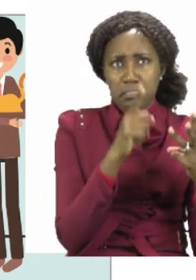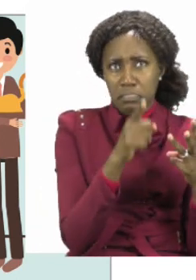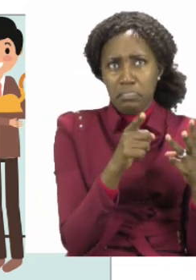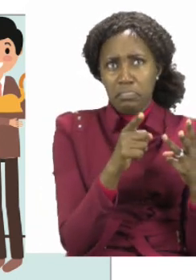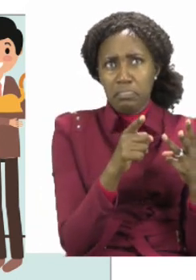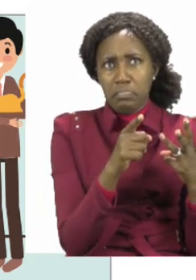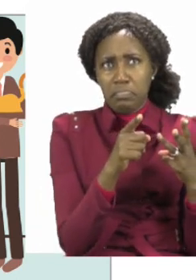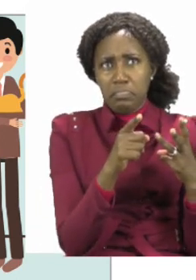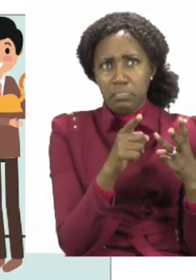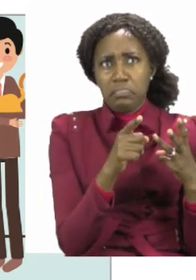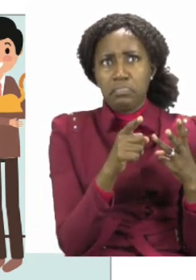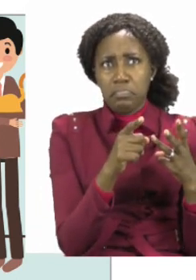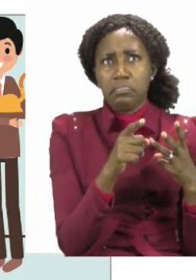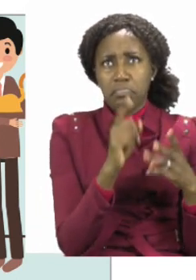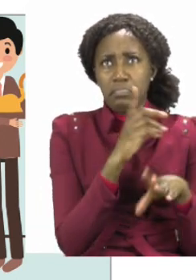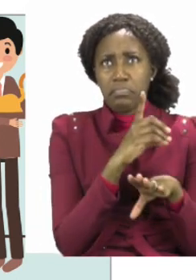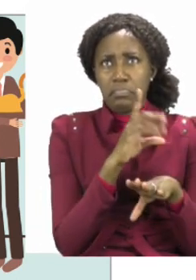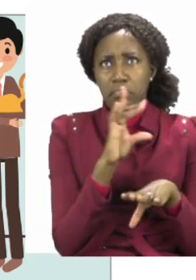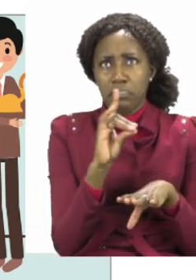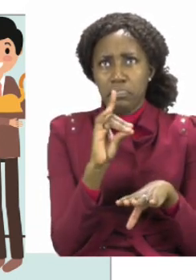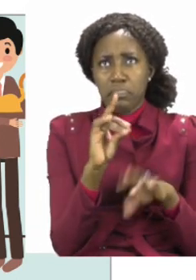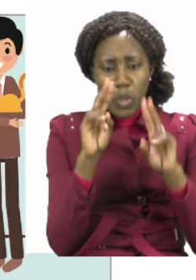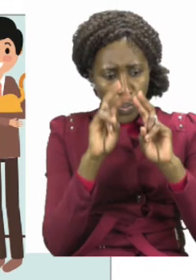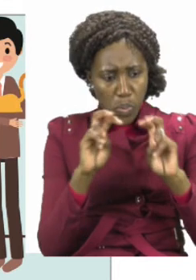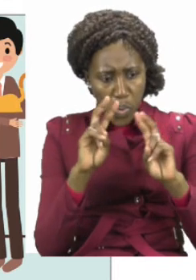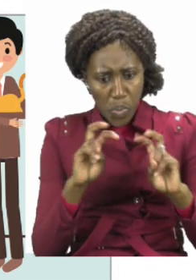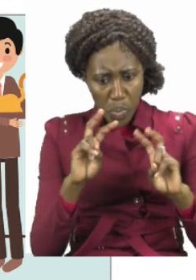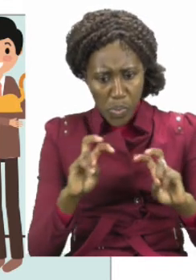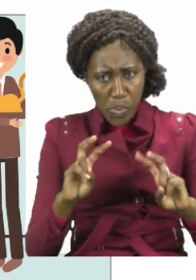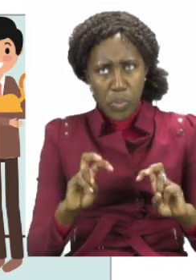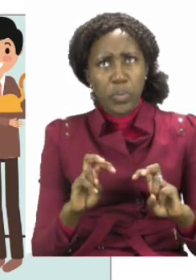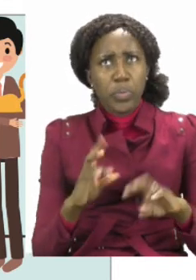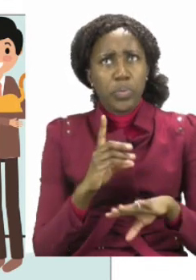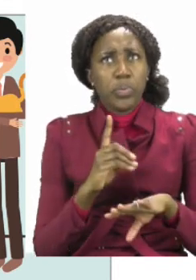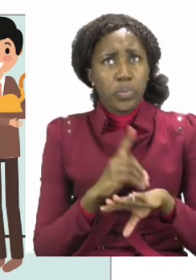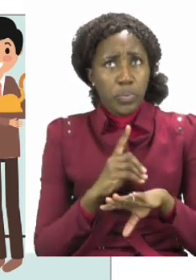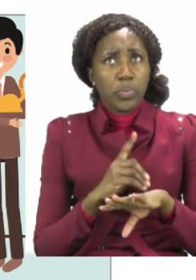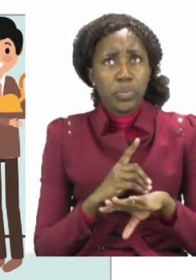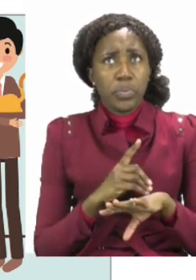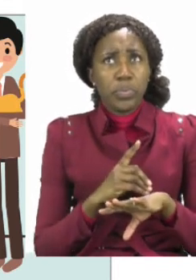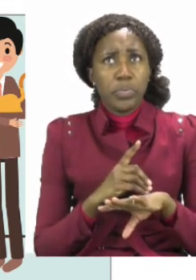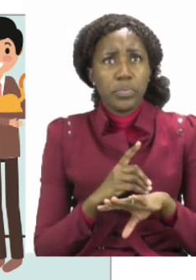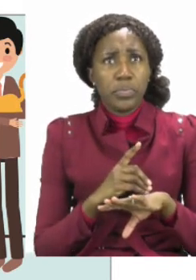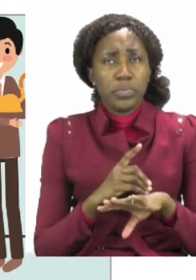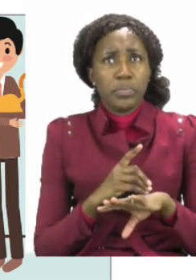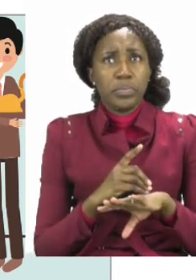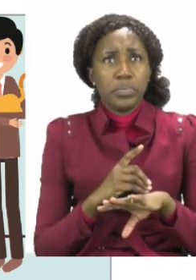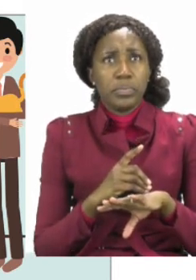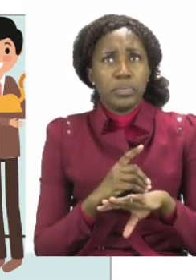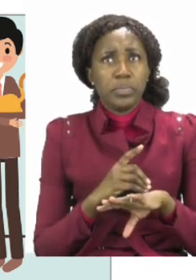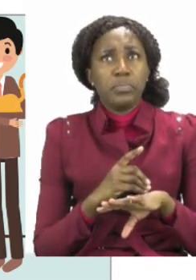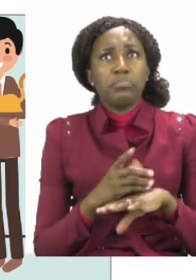the dog is in the examination room with the vet, being